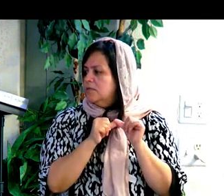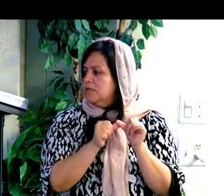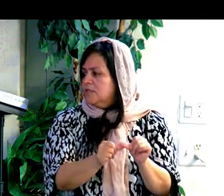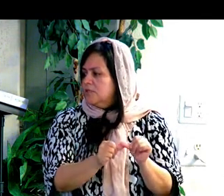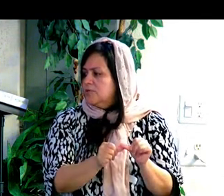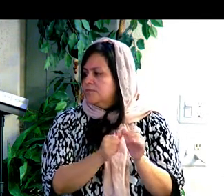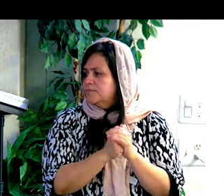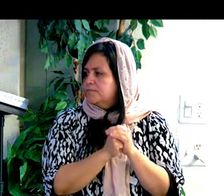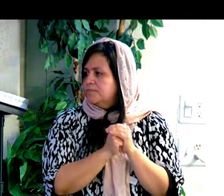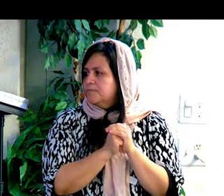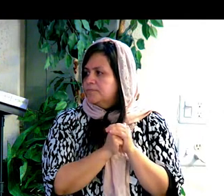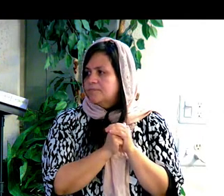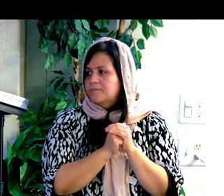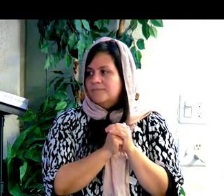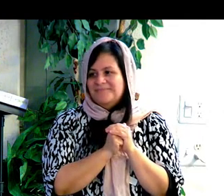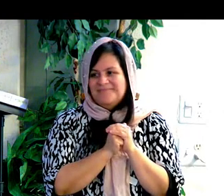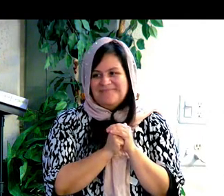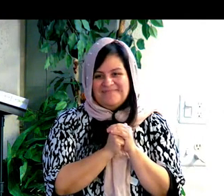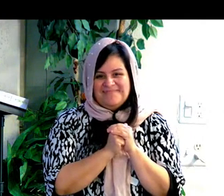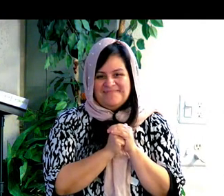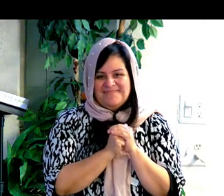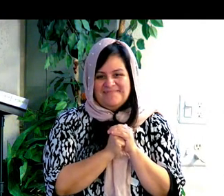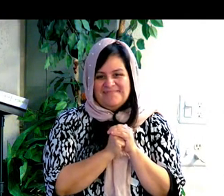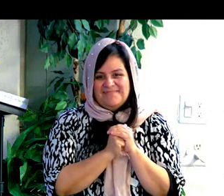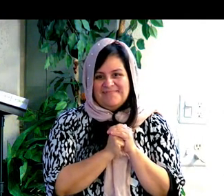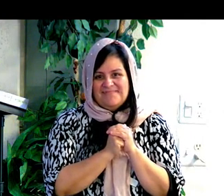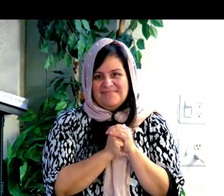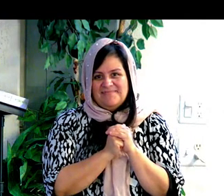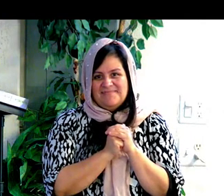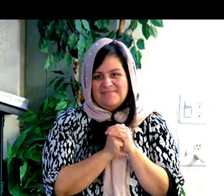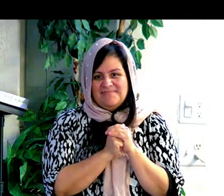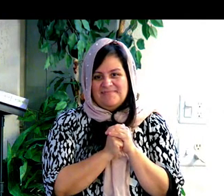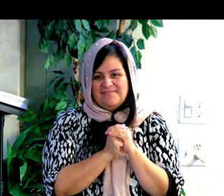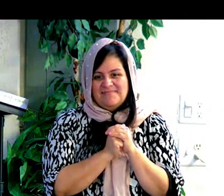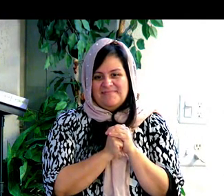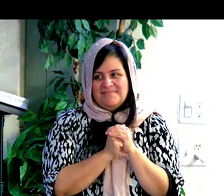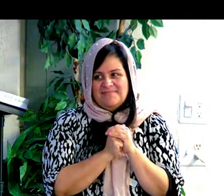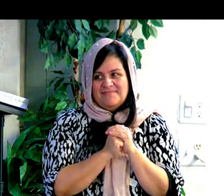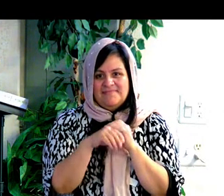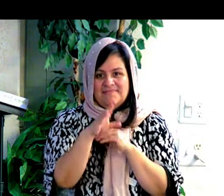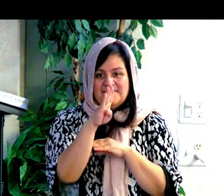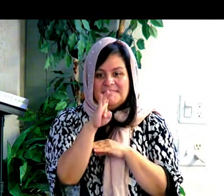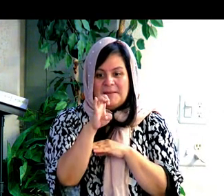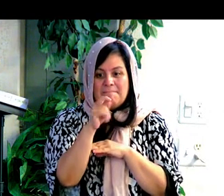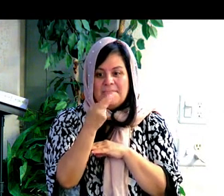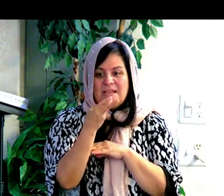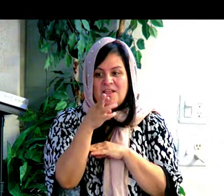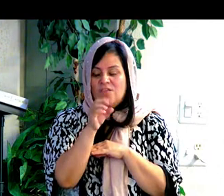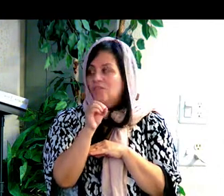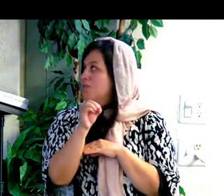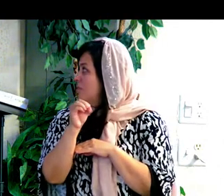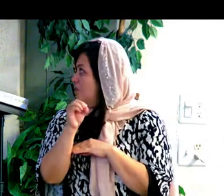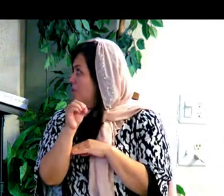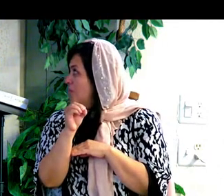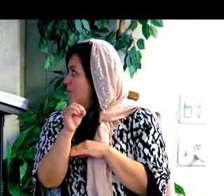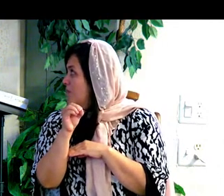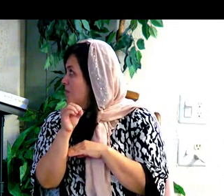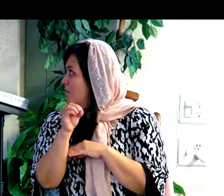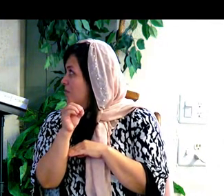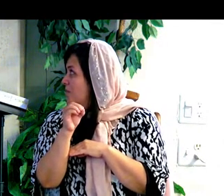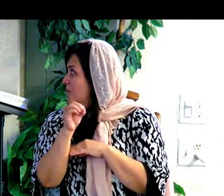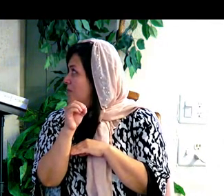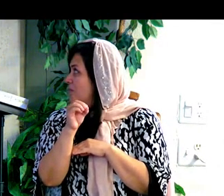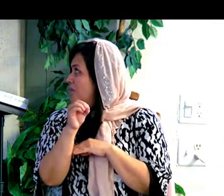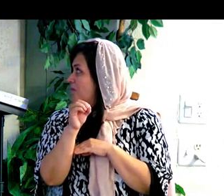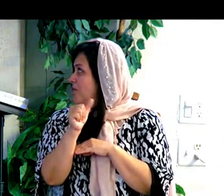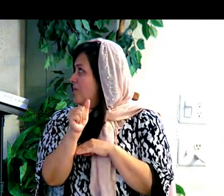un poco más de estos al continuar. The patrol of the Erosin was said to have been at Shavuot.